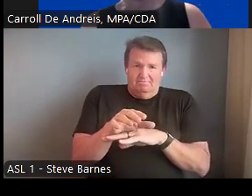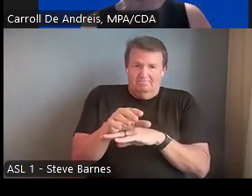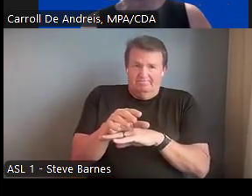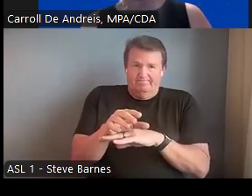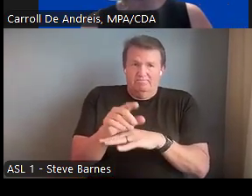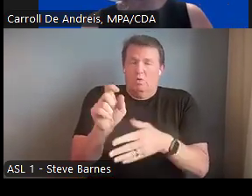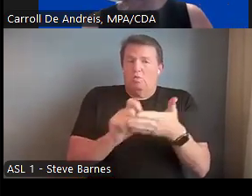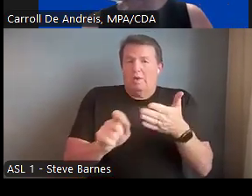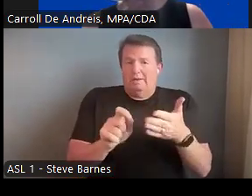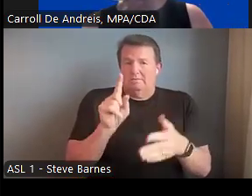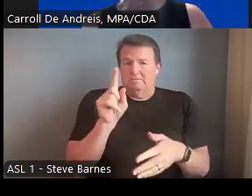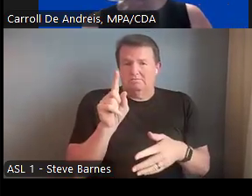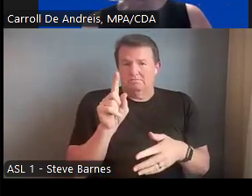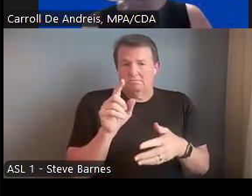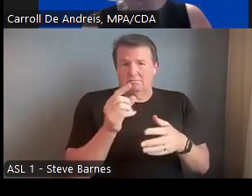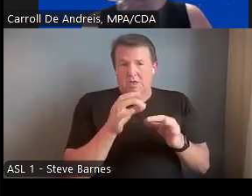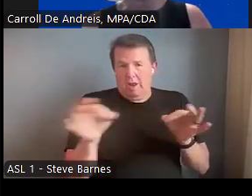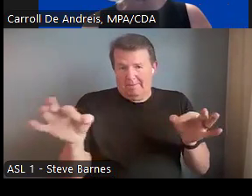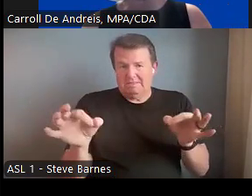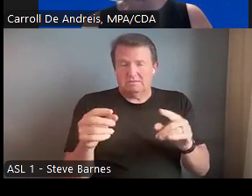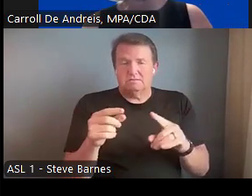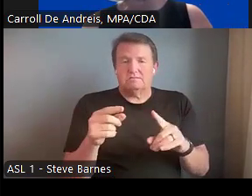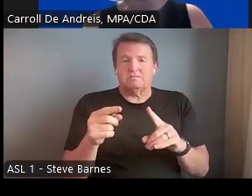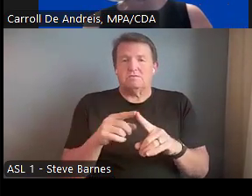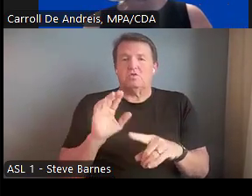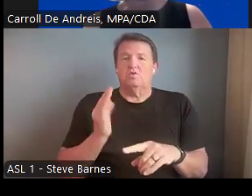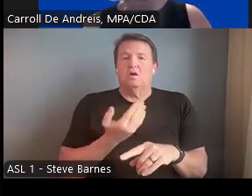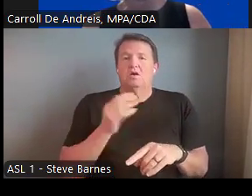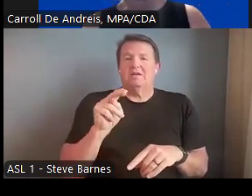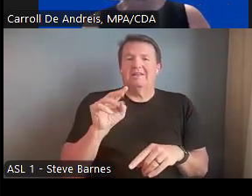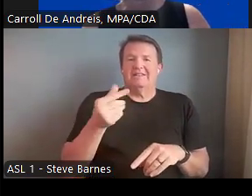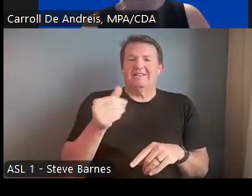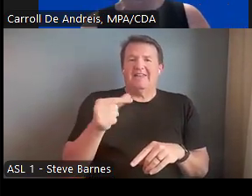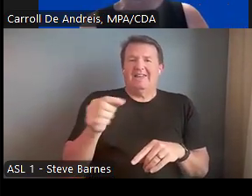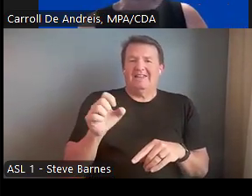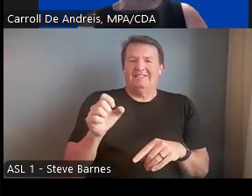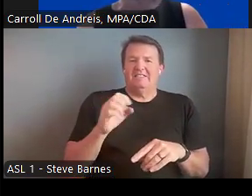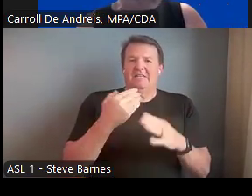written comments to our Engage email box. It is Engage,